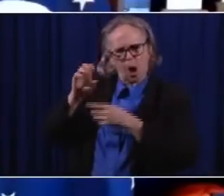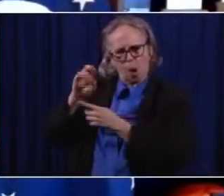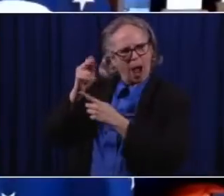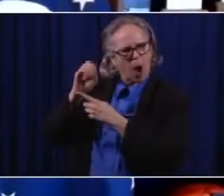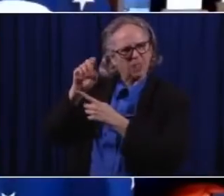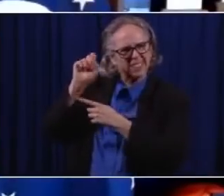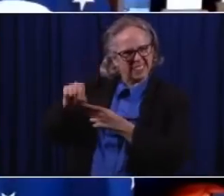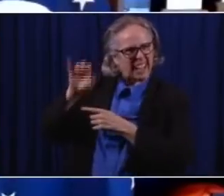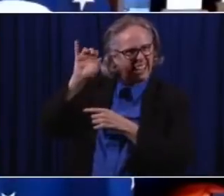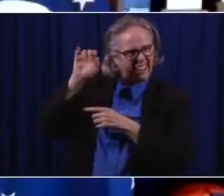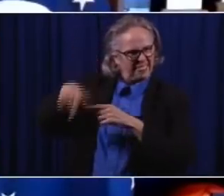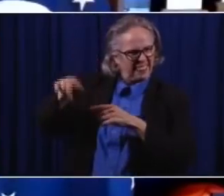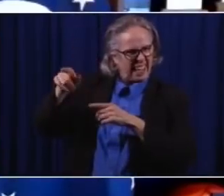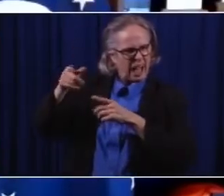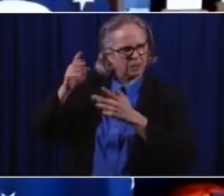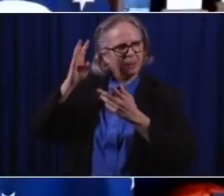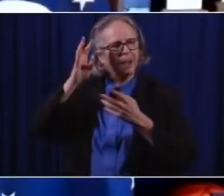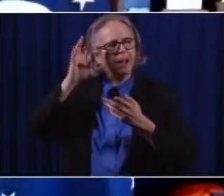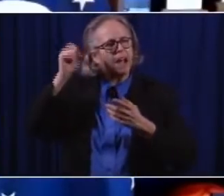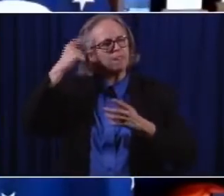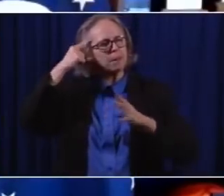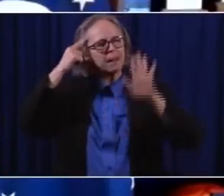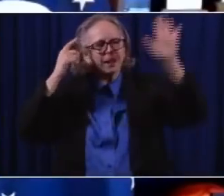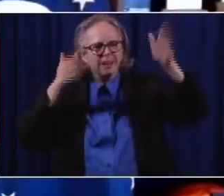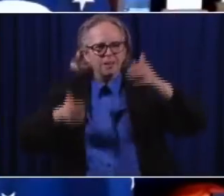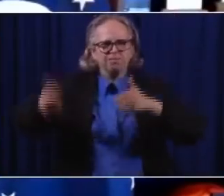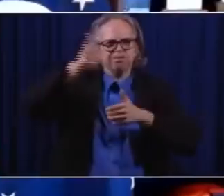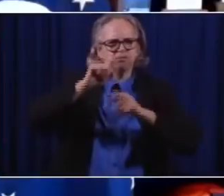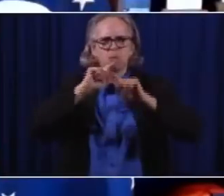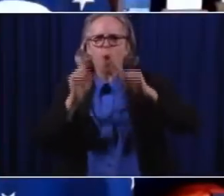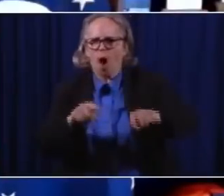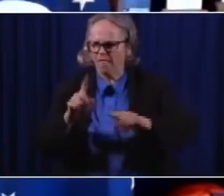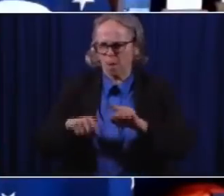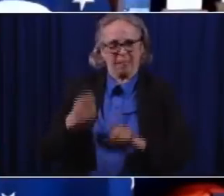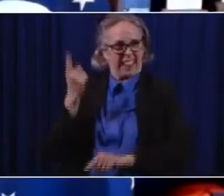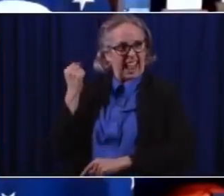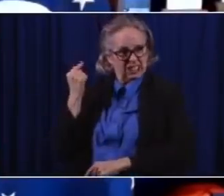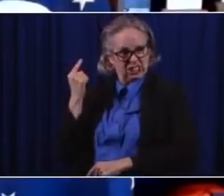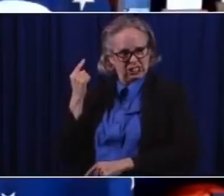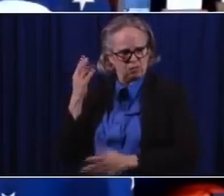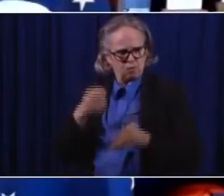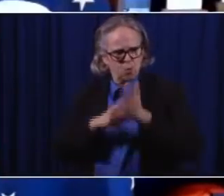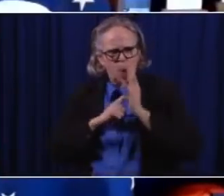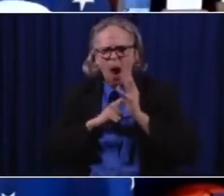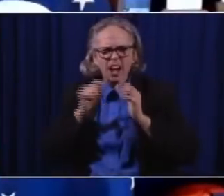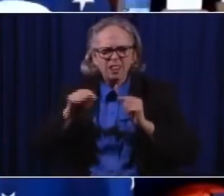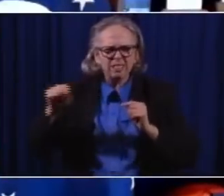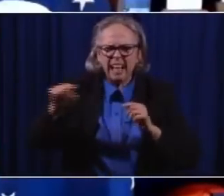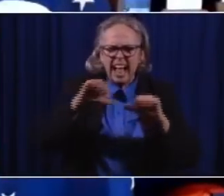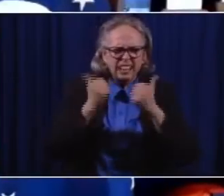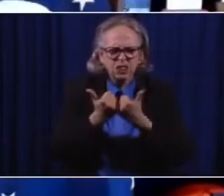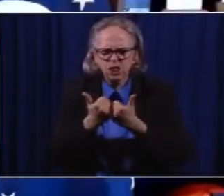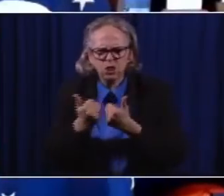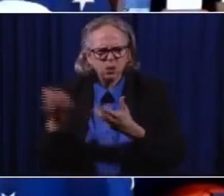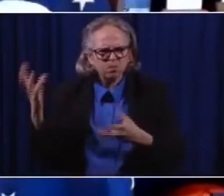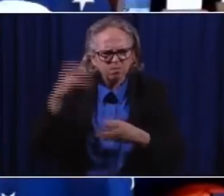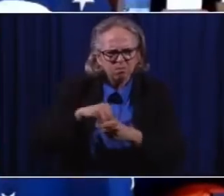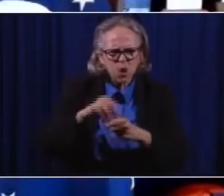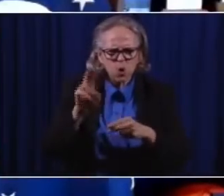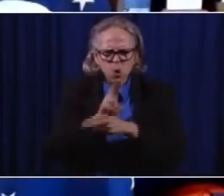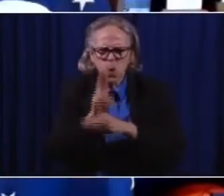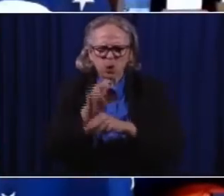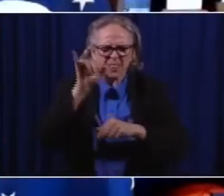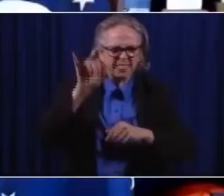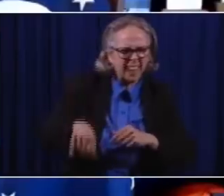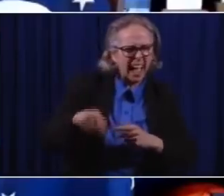last year that required the agencies to put their data on that platform. Thankfully, the Ohio Department of Health